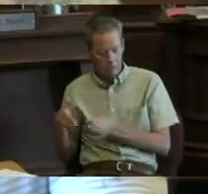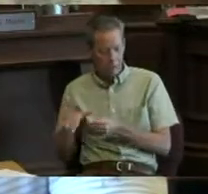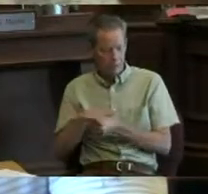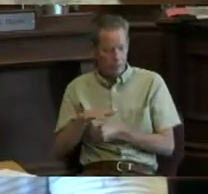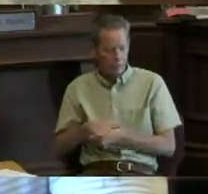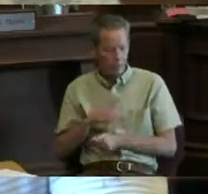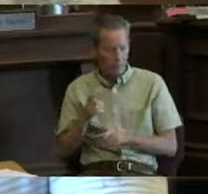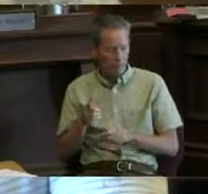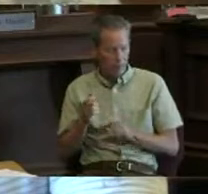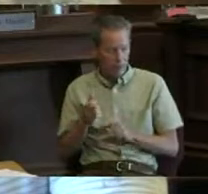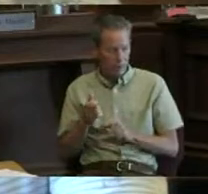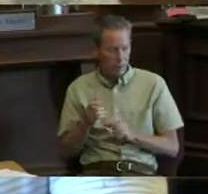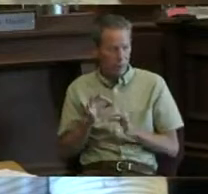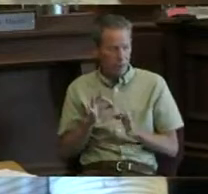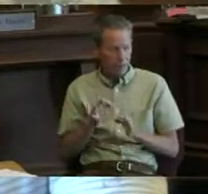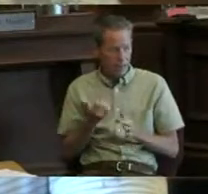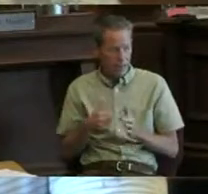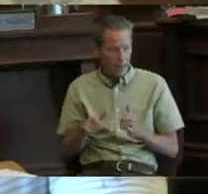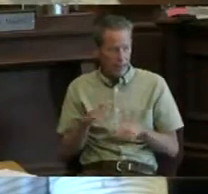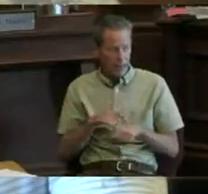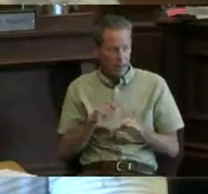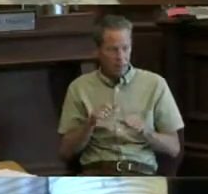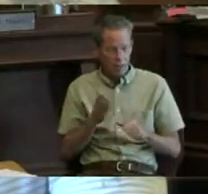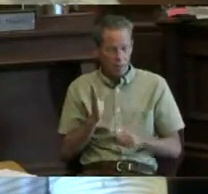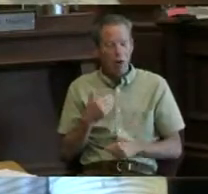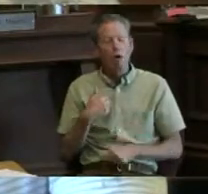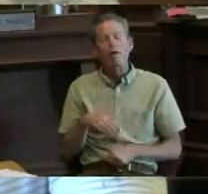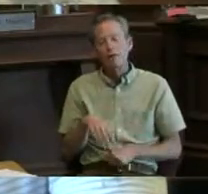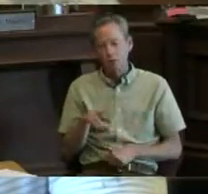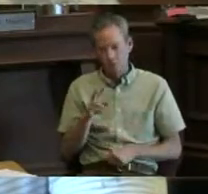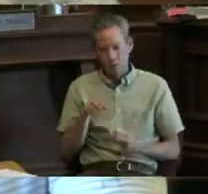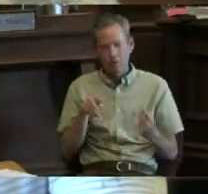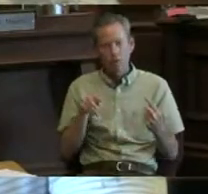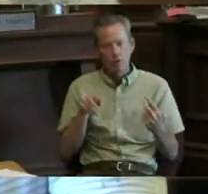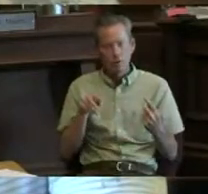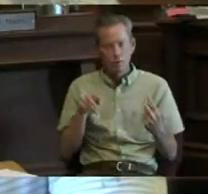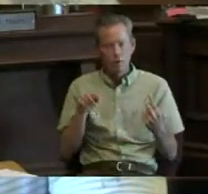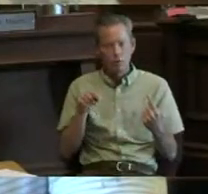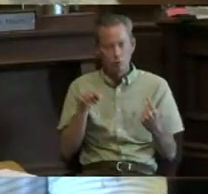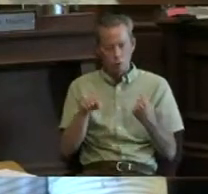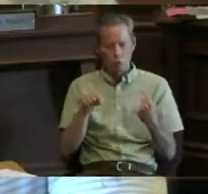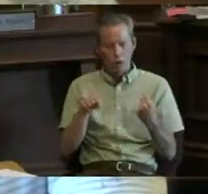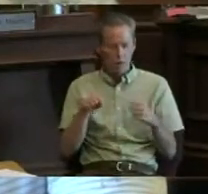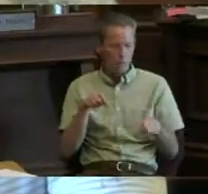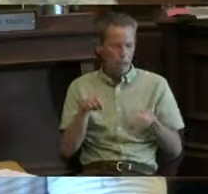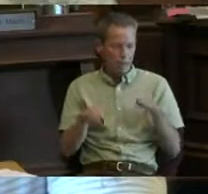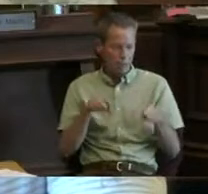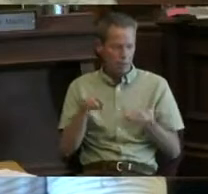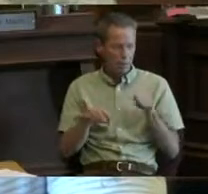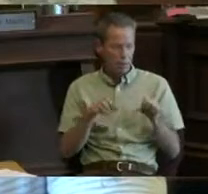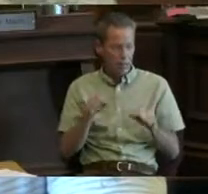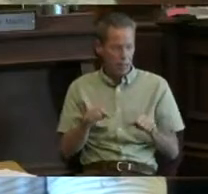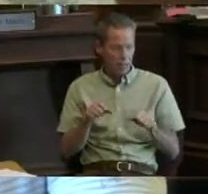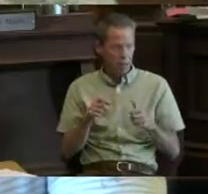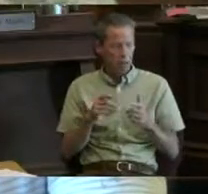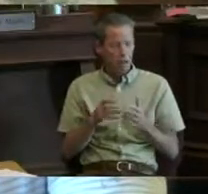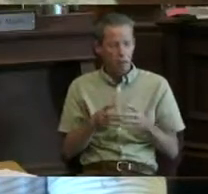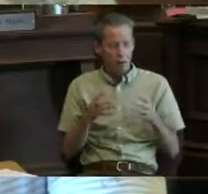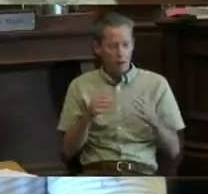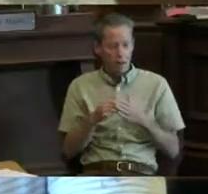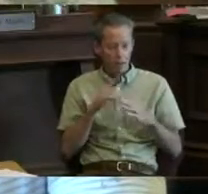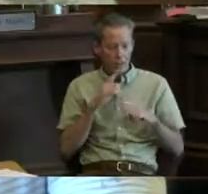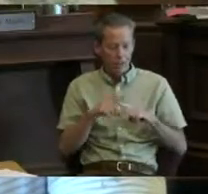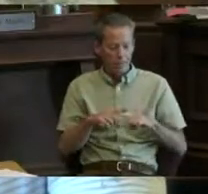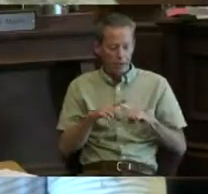fast. So ideally, anytime we can, we'll have the two-way cycle track going. If we can, we can have one on each side of the road, and a lot of that is just dependent on the